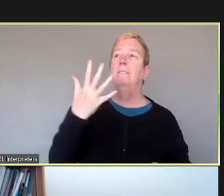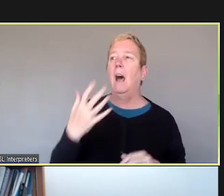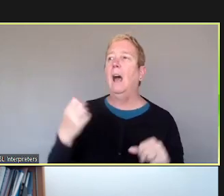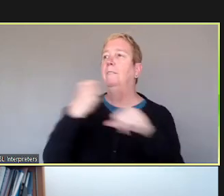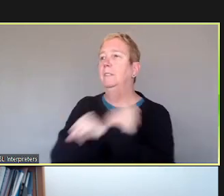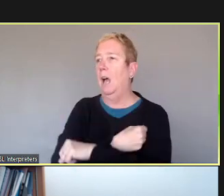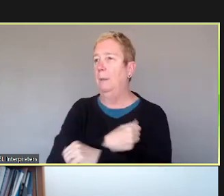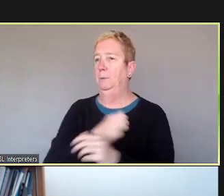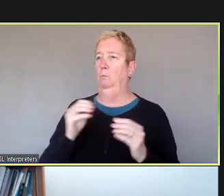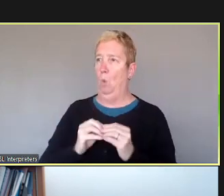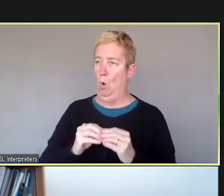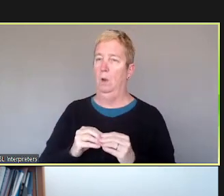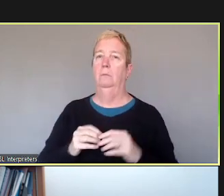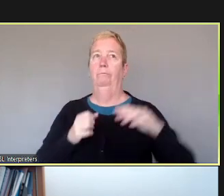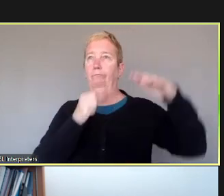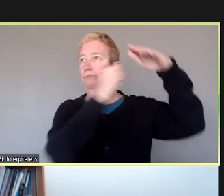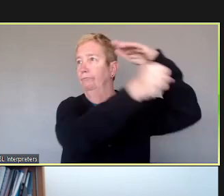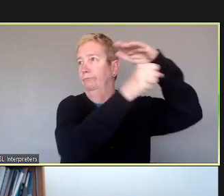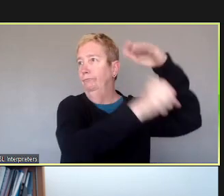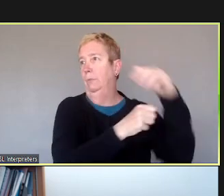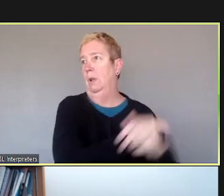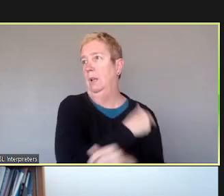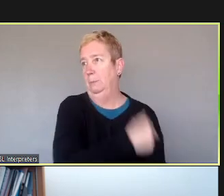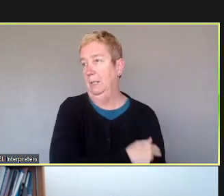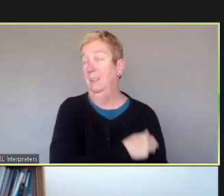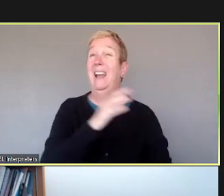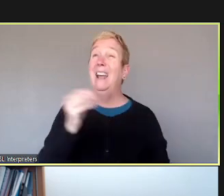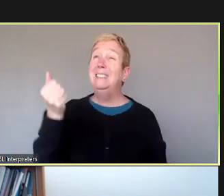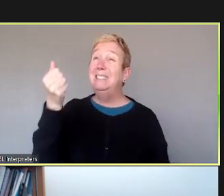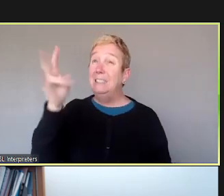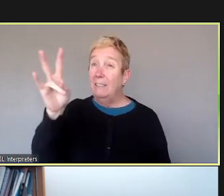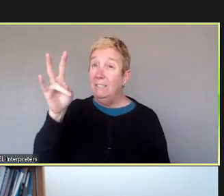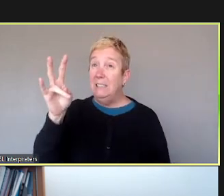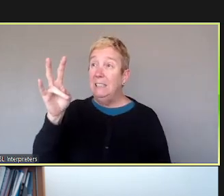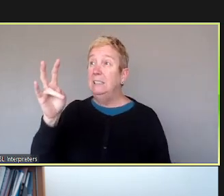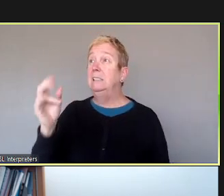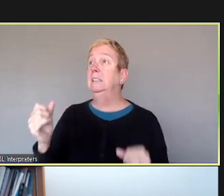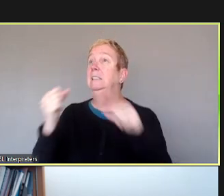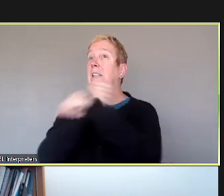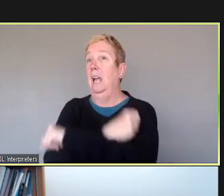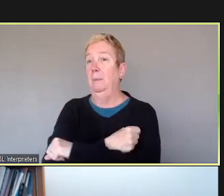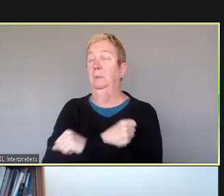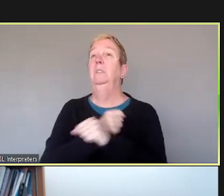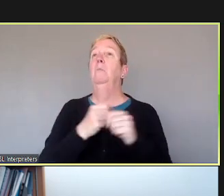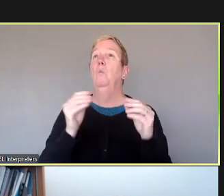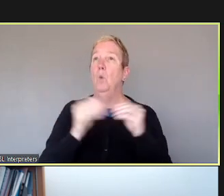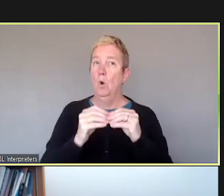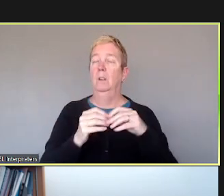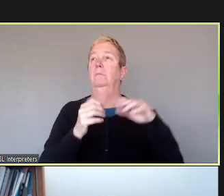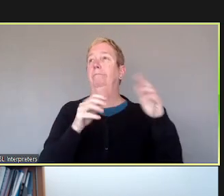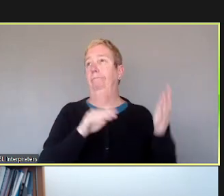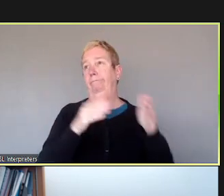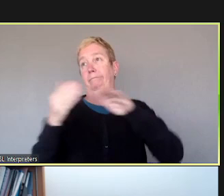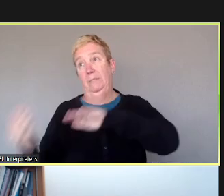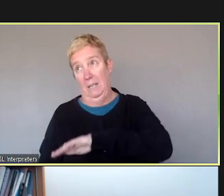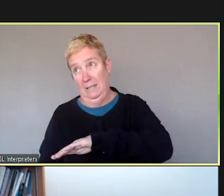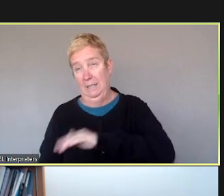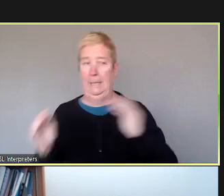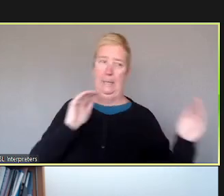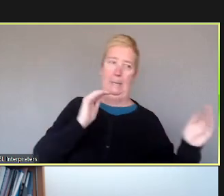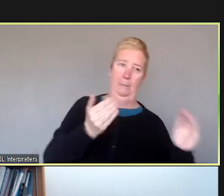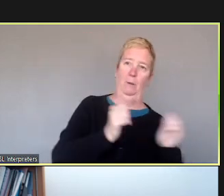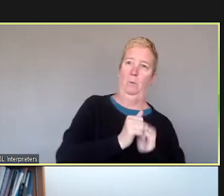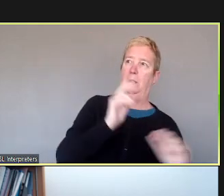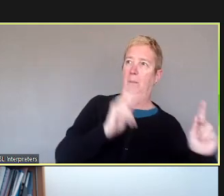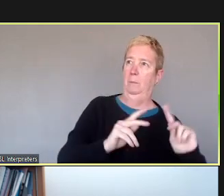to be hospitalized and 17 times more likely to die of COVID-19 than people who were vaccinated and